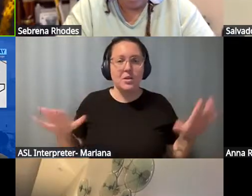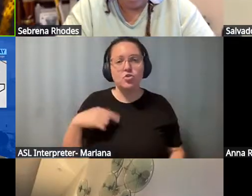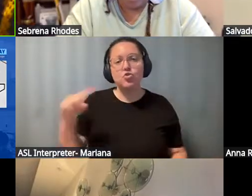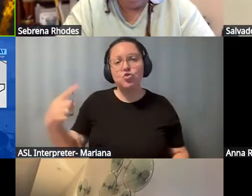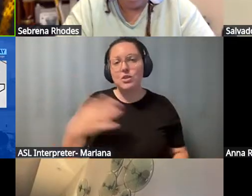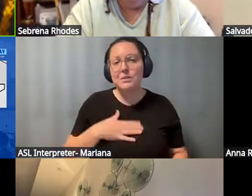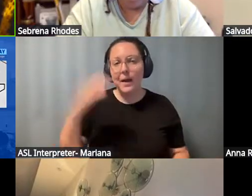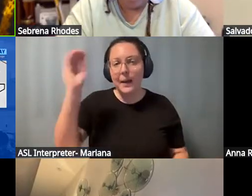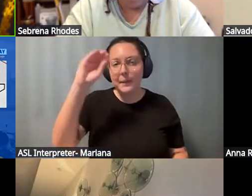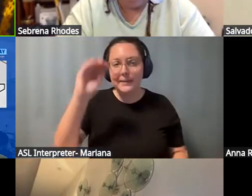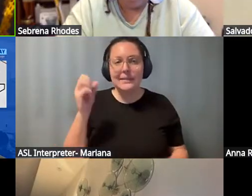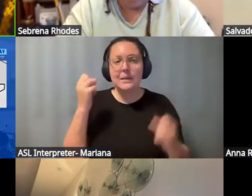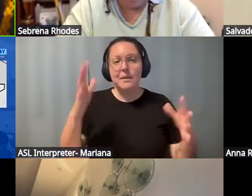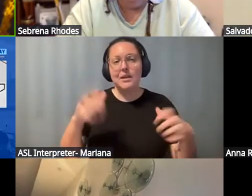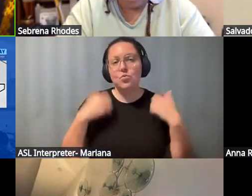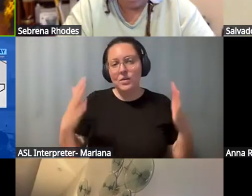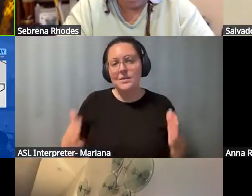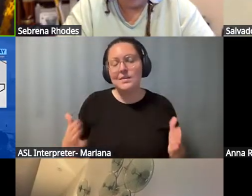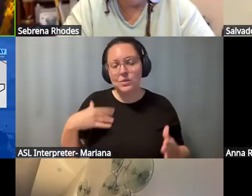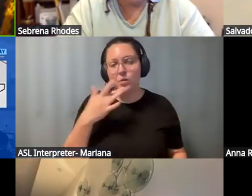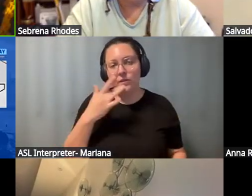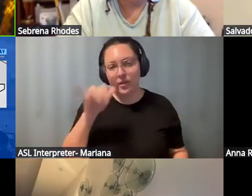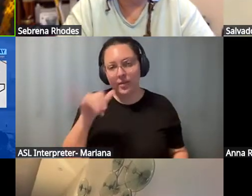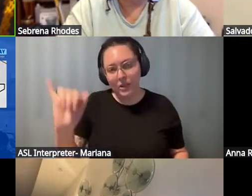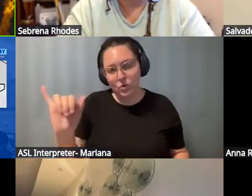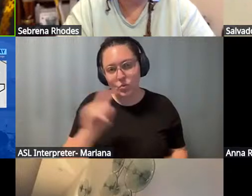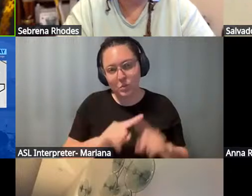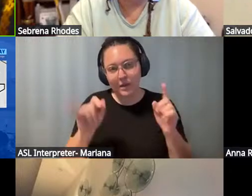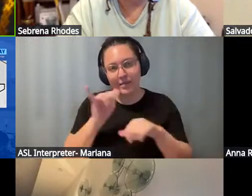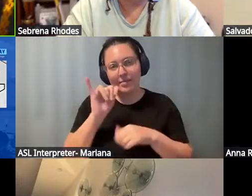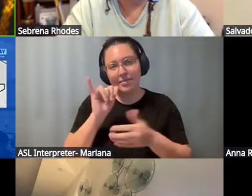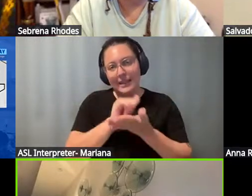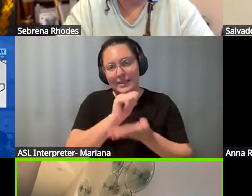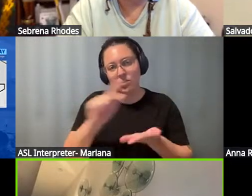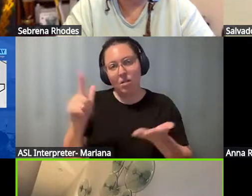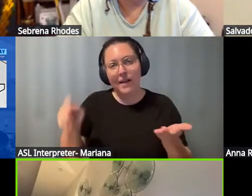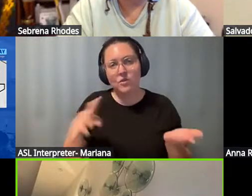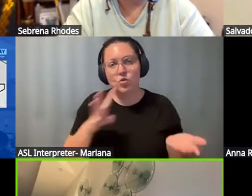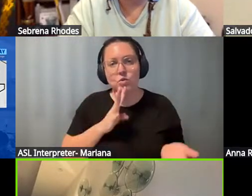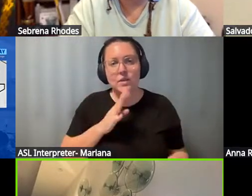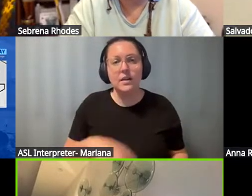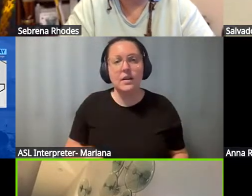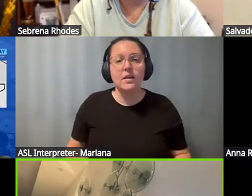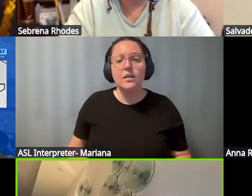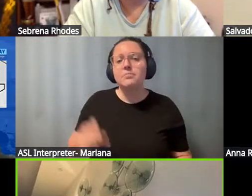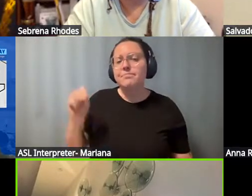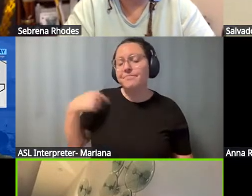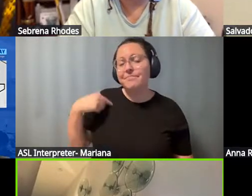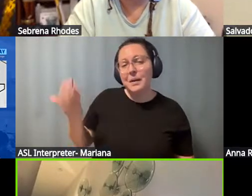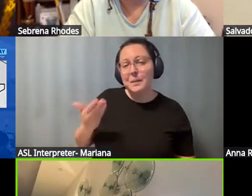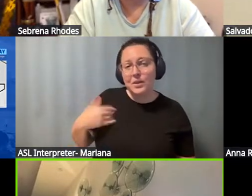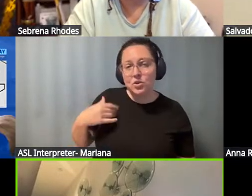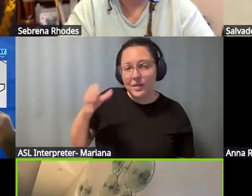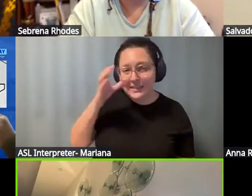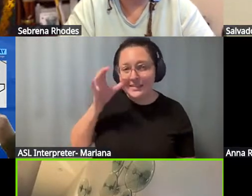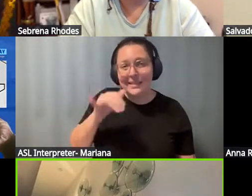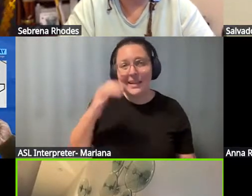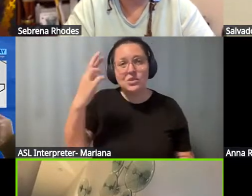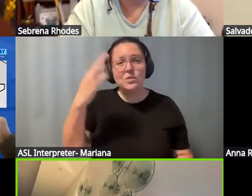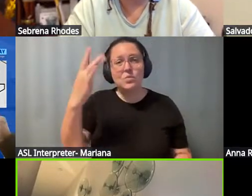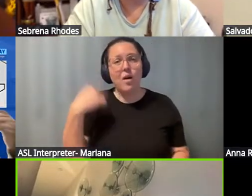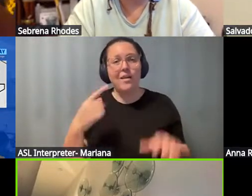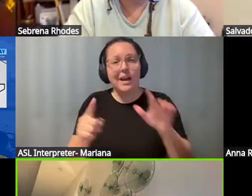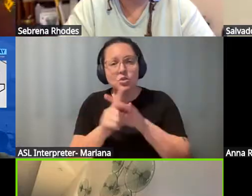lot of residents would have preferred that too. But that's all I have to say. Thank you. I'm here to listen, and that's why I keep showing up, because I